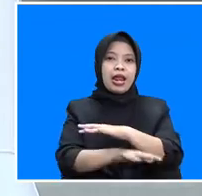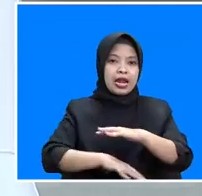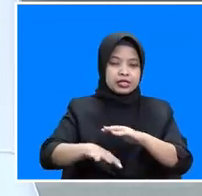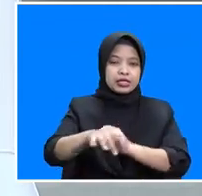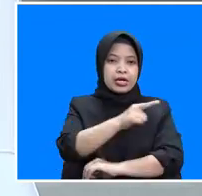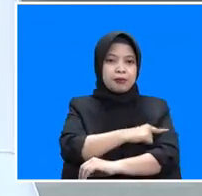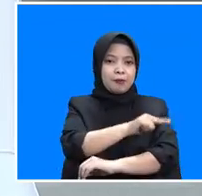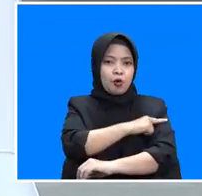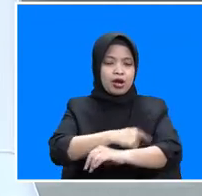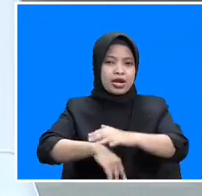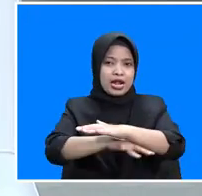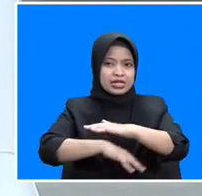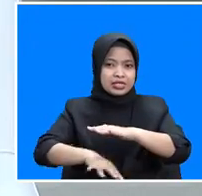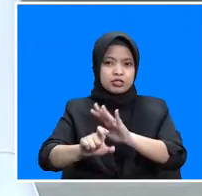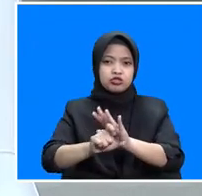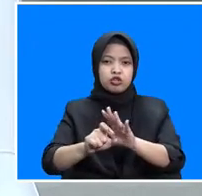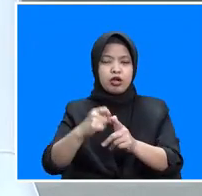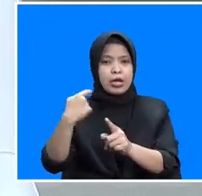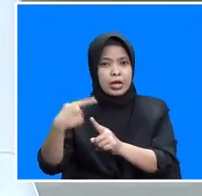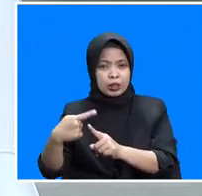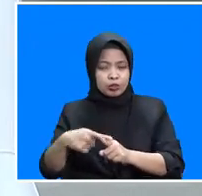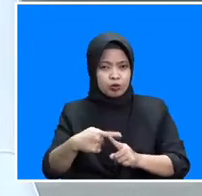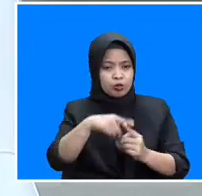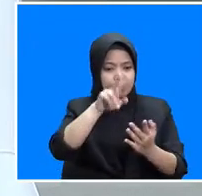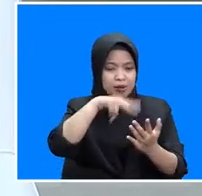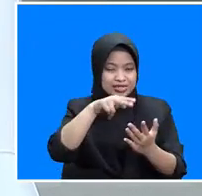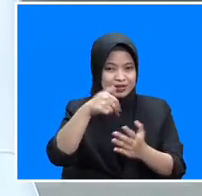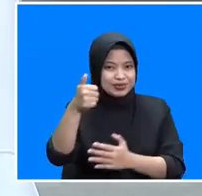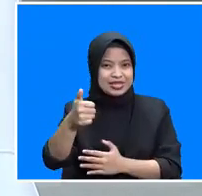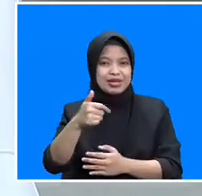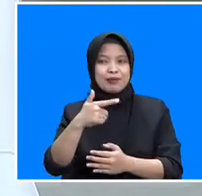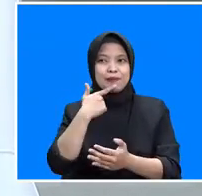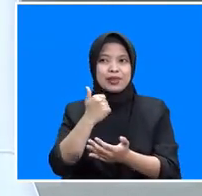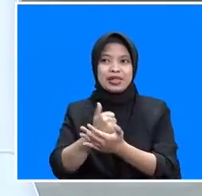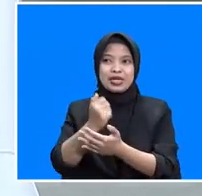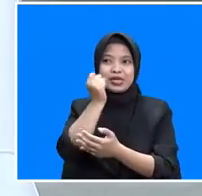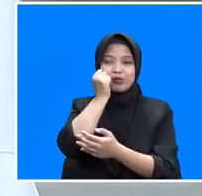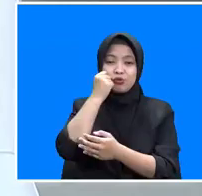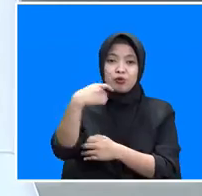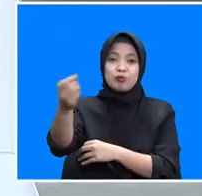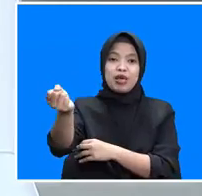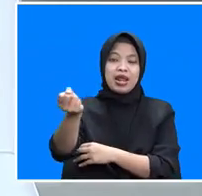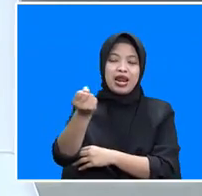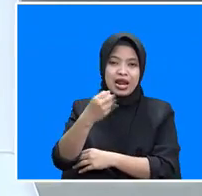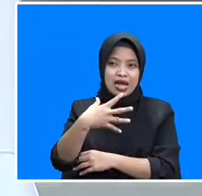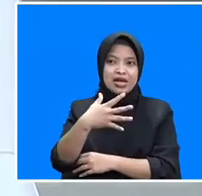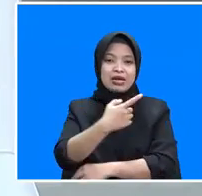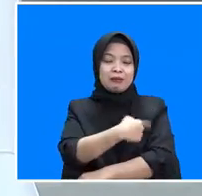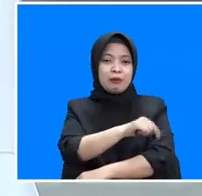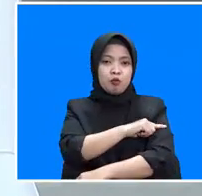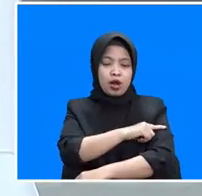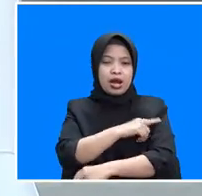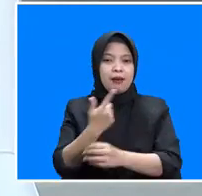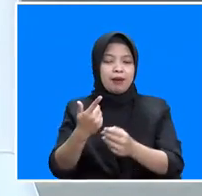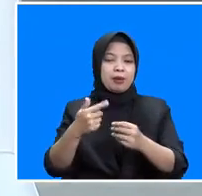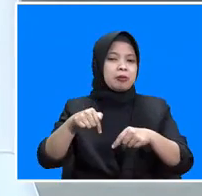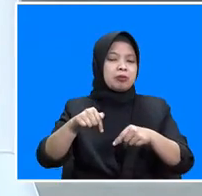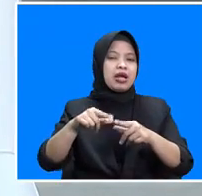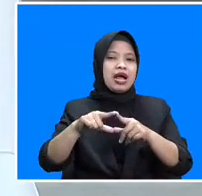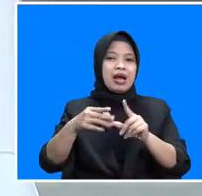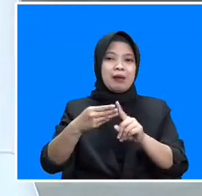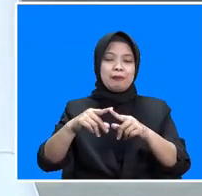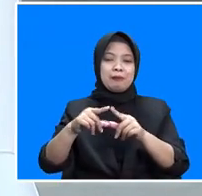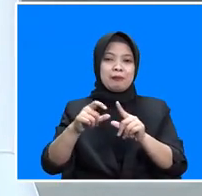as literacy, numeracy, but she also added the 21st century skills. I think we can we know this